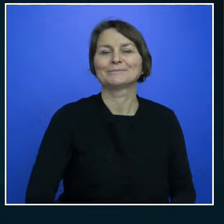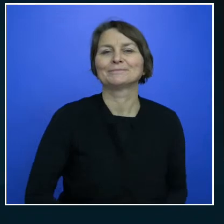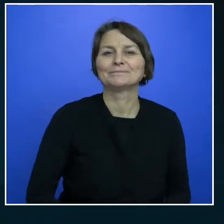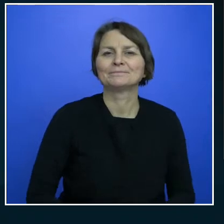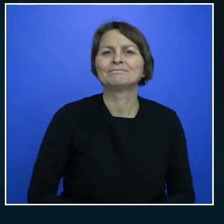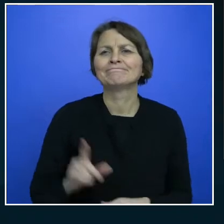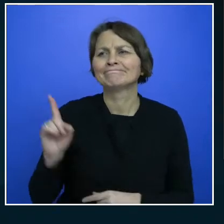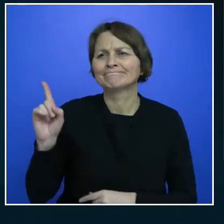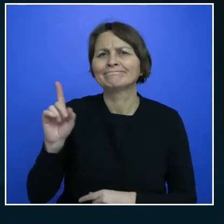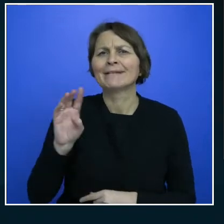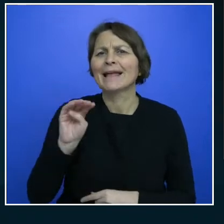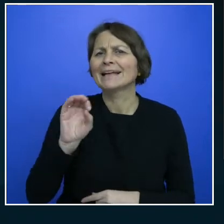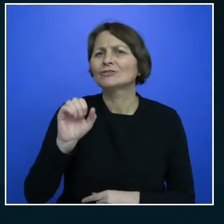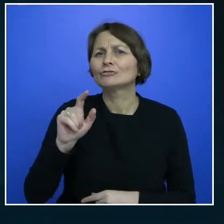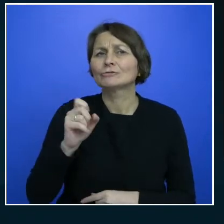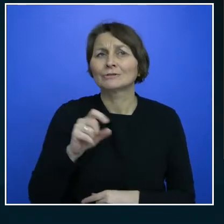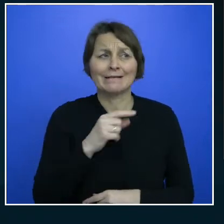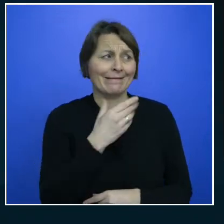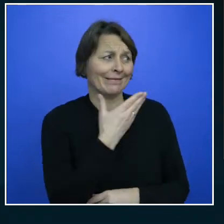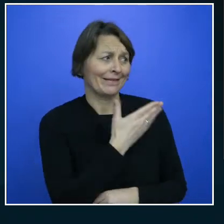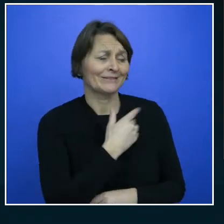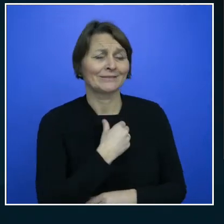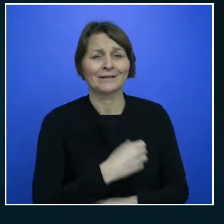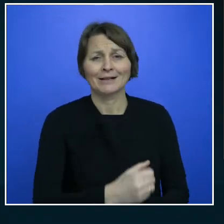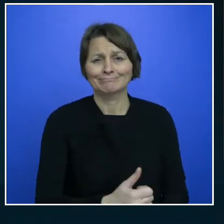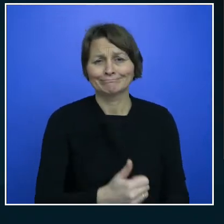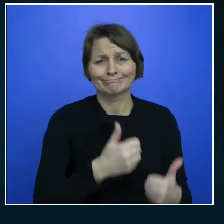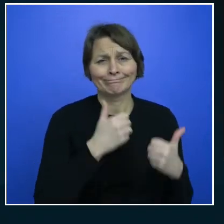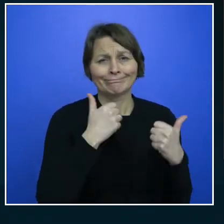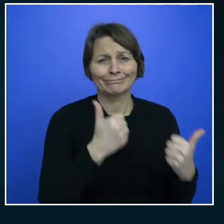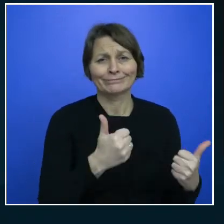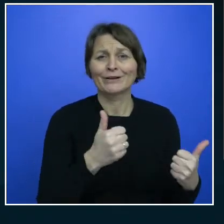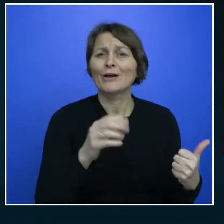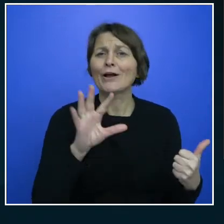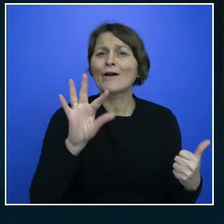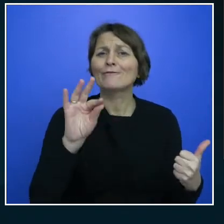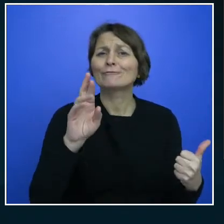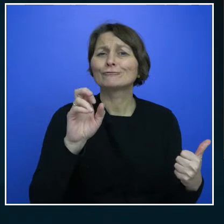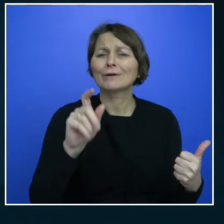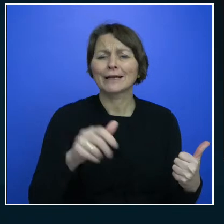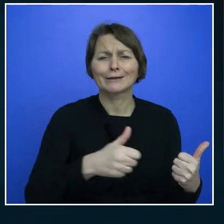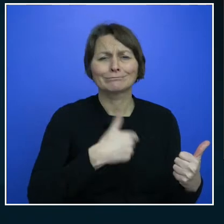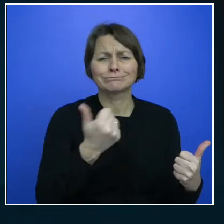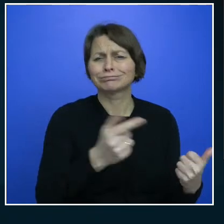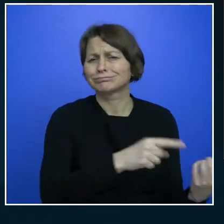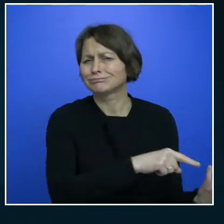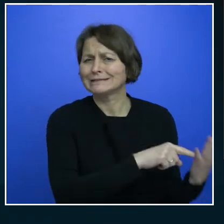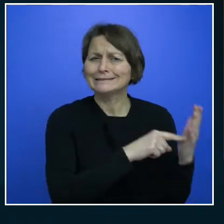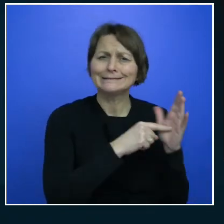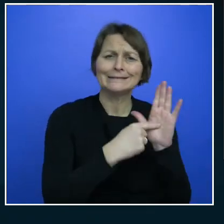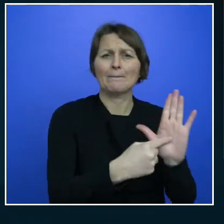why I just love Freek doing the demos, because it